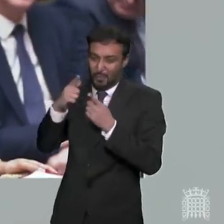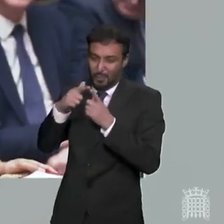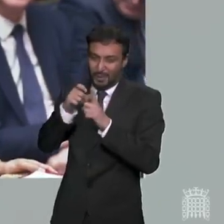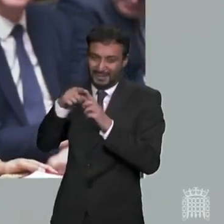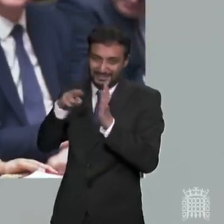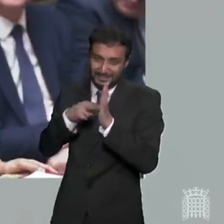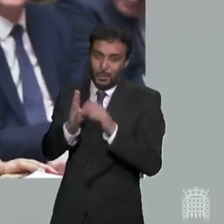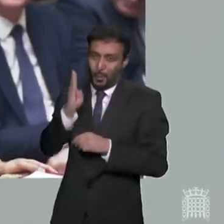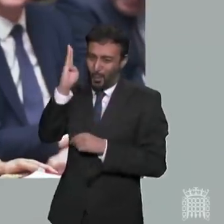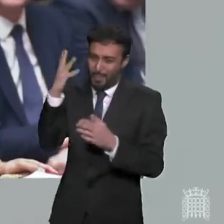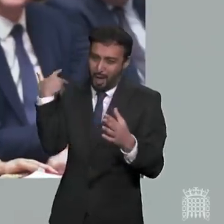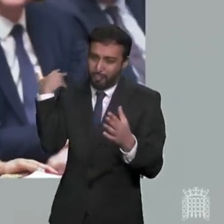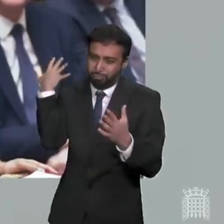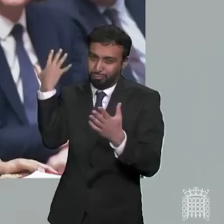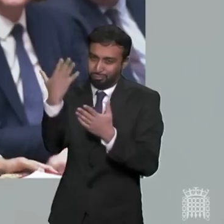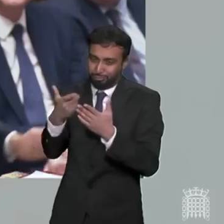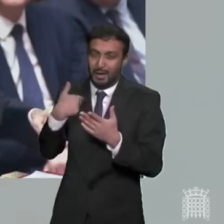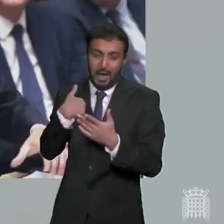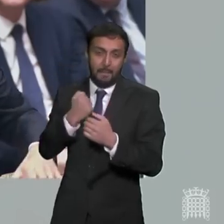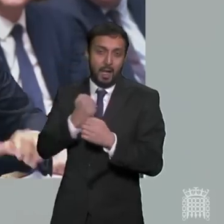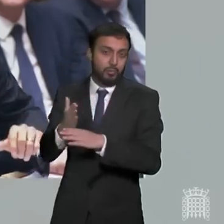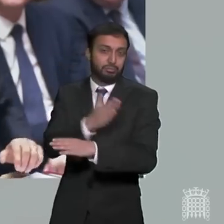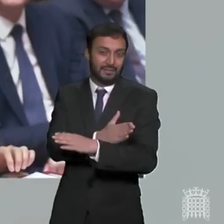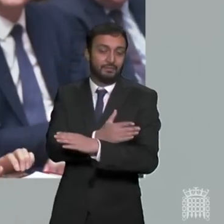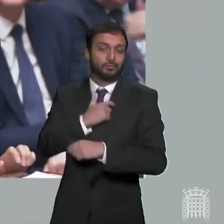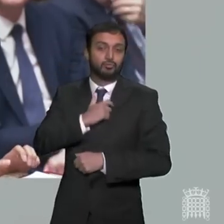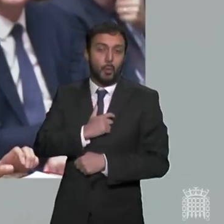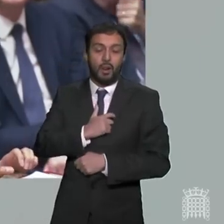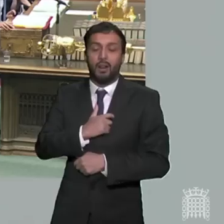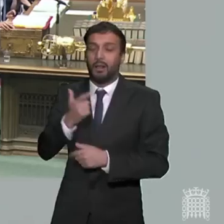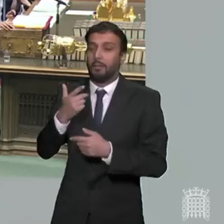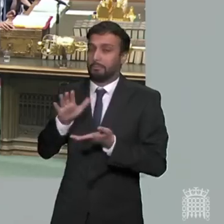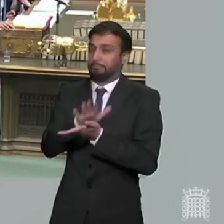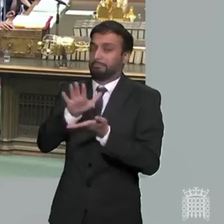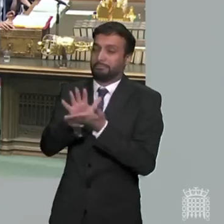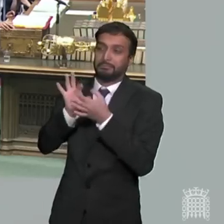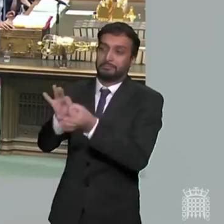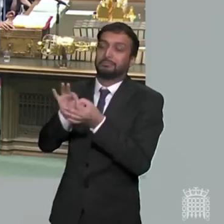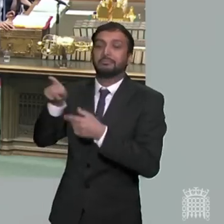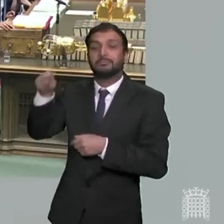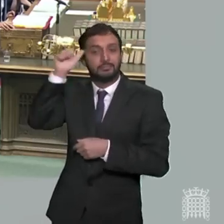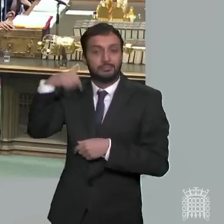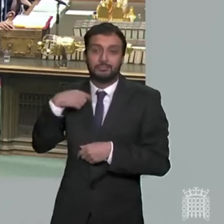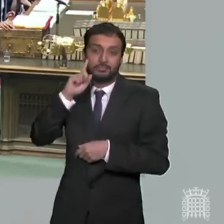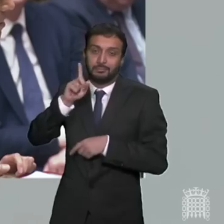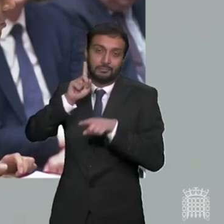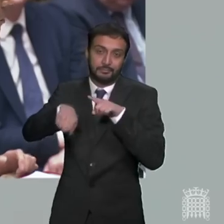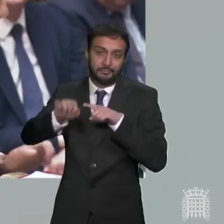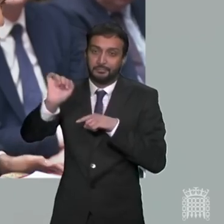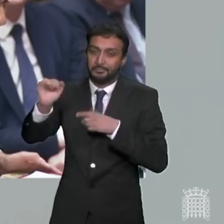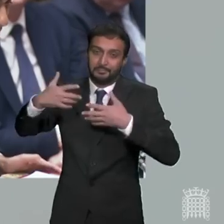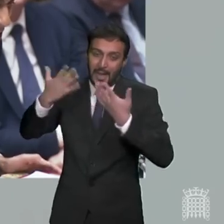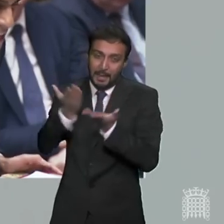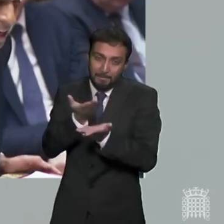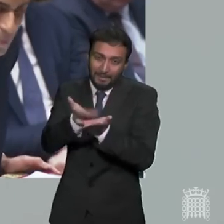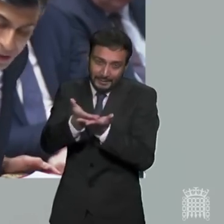work with him in my previous role. He knows I can't comment on any specific bid, but I know that the Secretary of State will be making these decisions